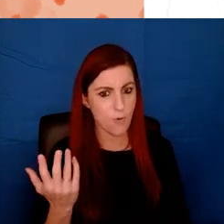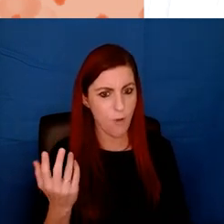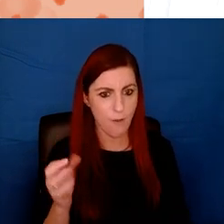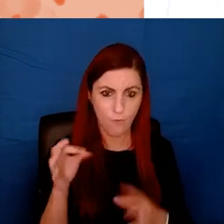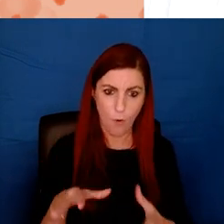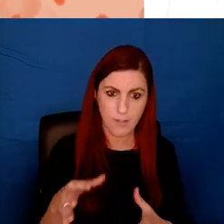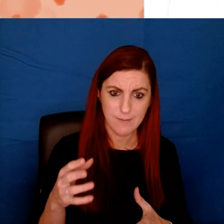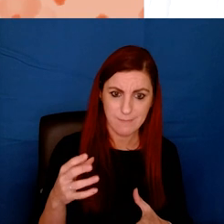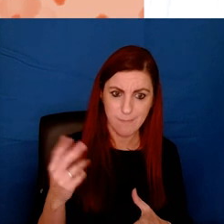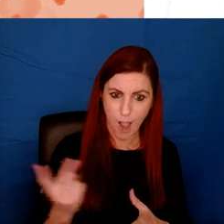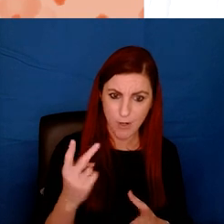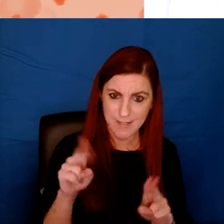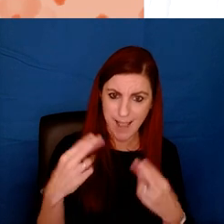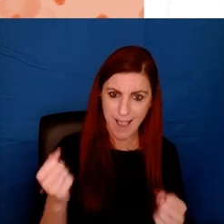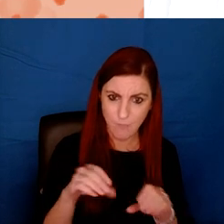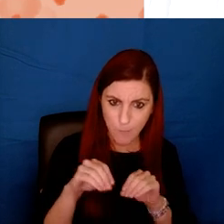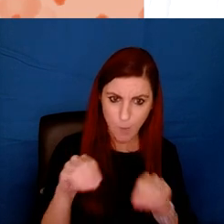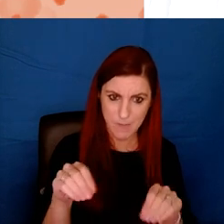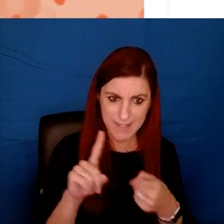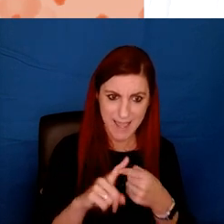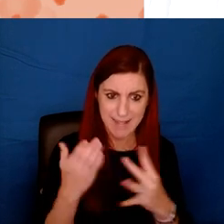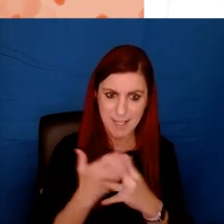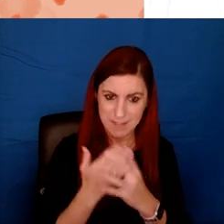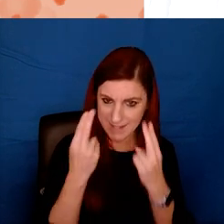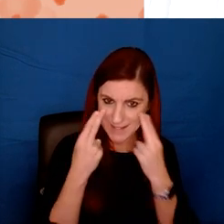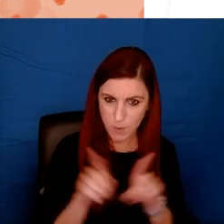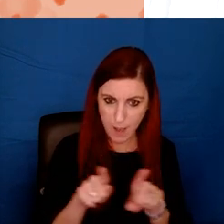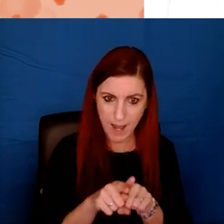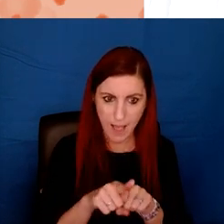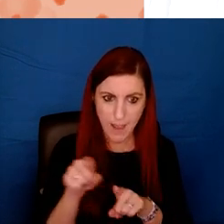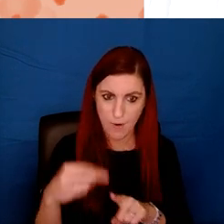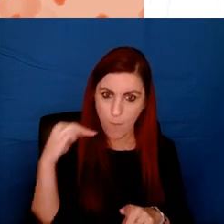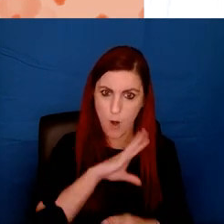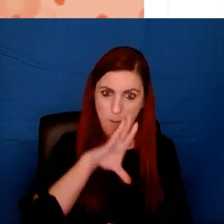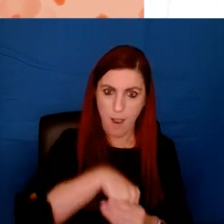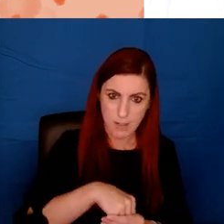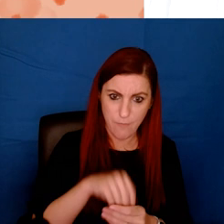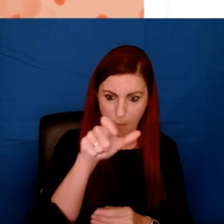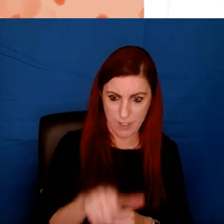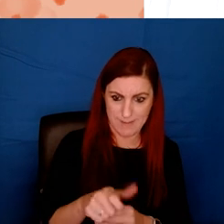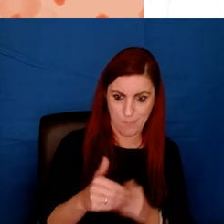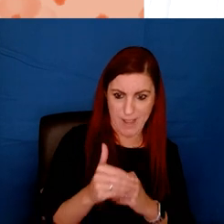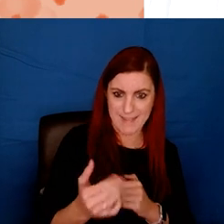have different mobility and accessibility needs. And they're a very important part of someone's pregnancy journey.